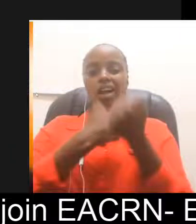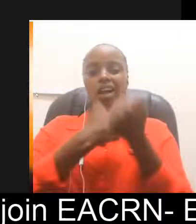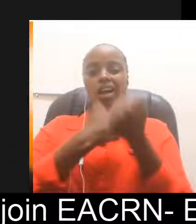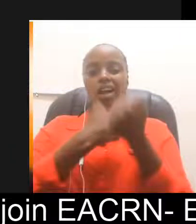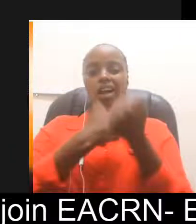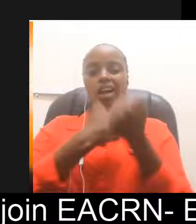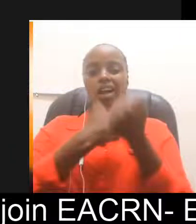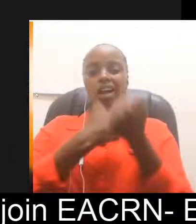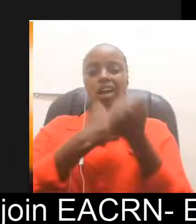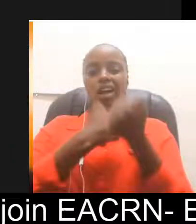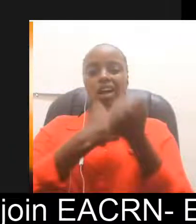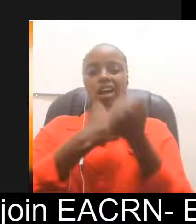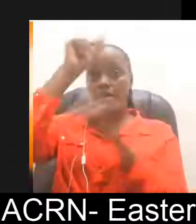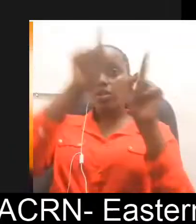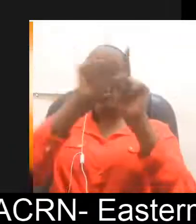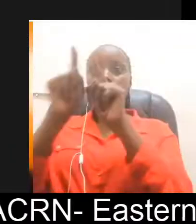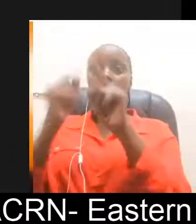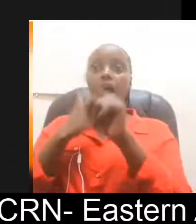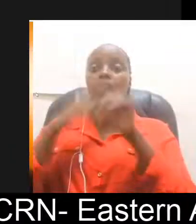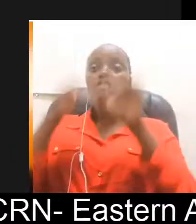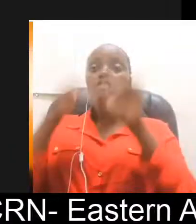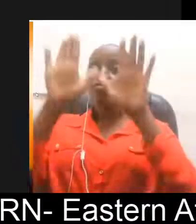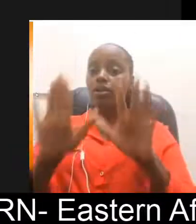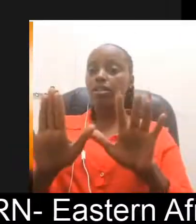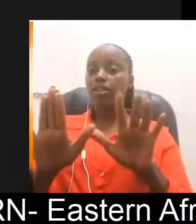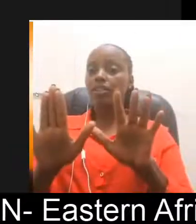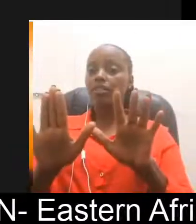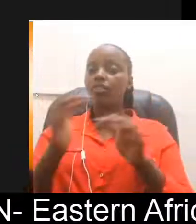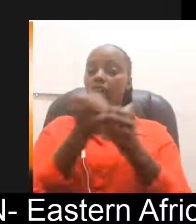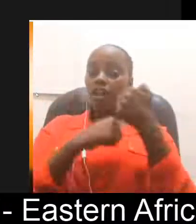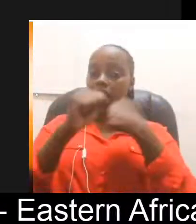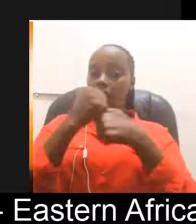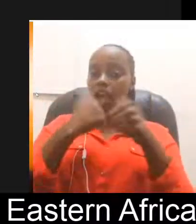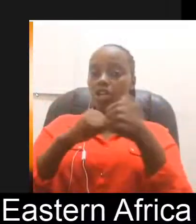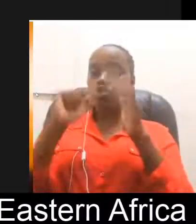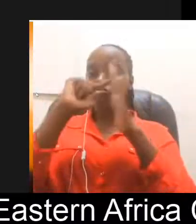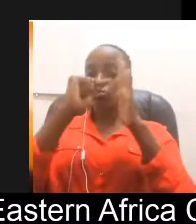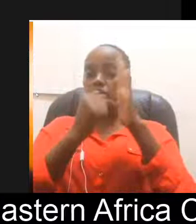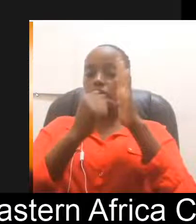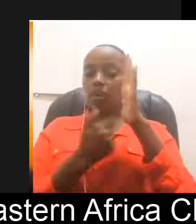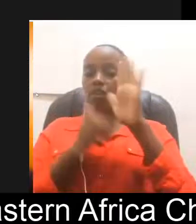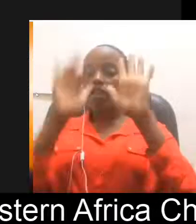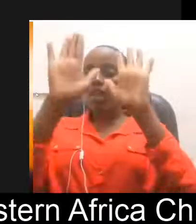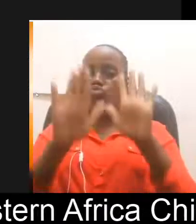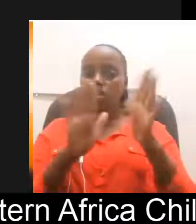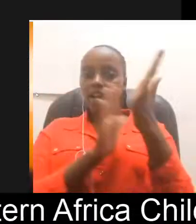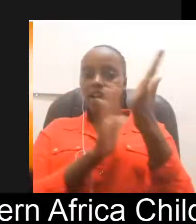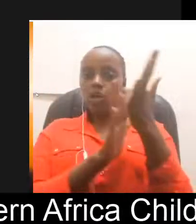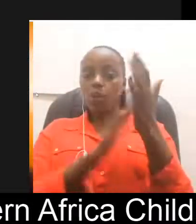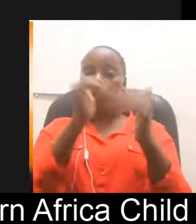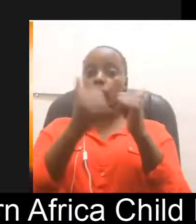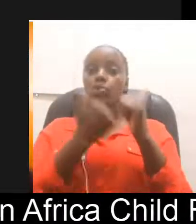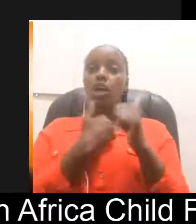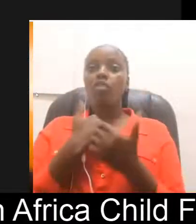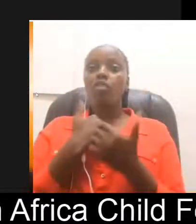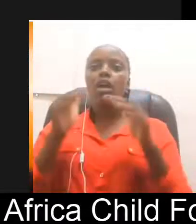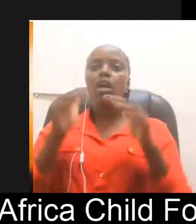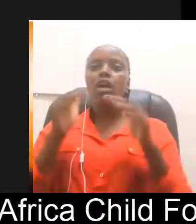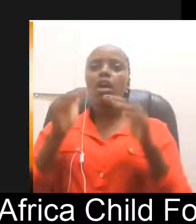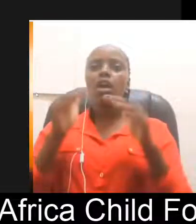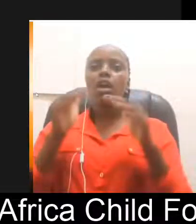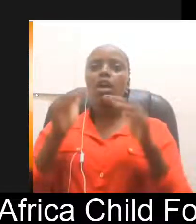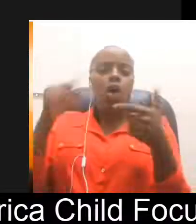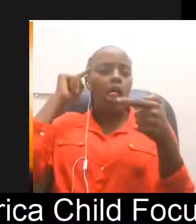with government and laid out an action point that laid out the key recommendations and how we